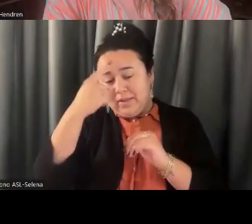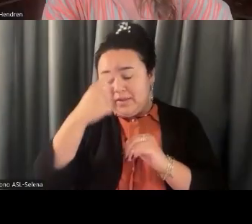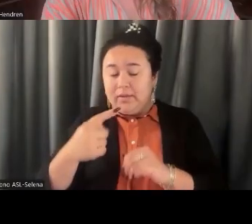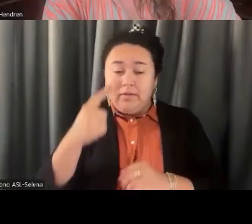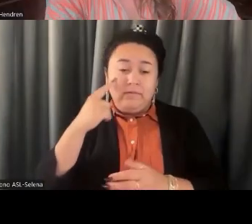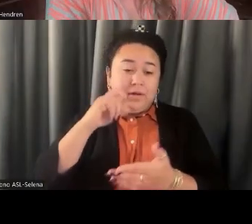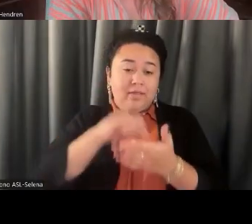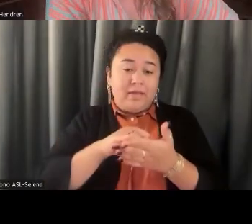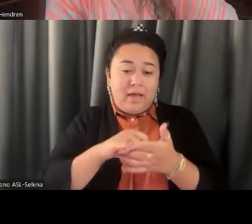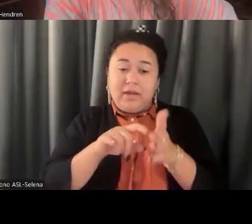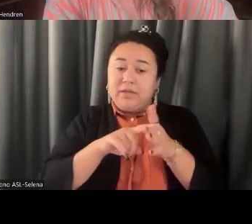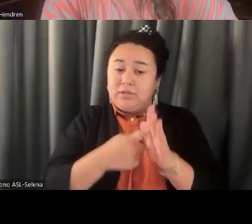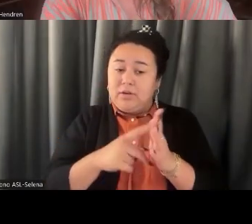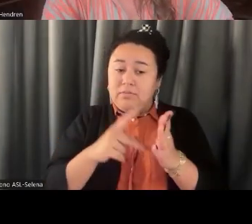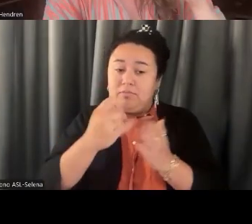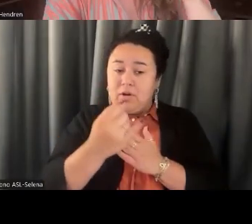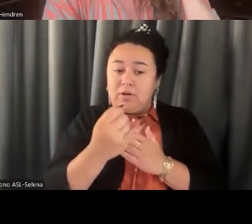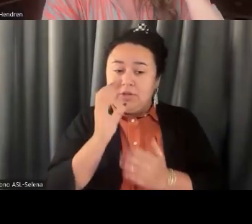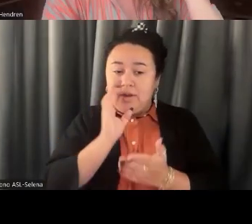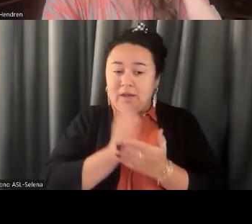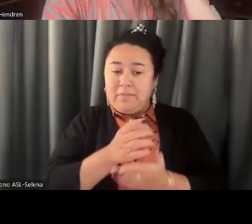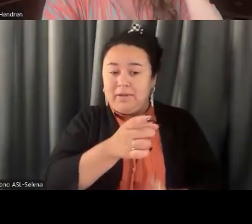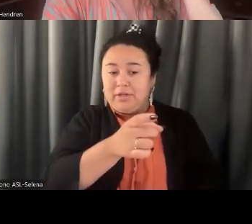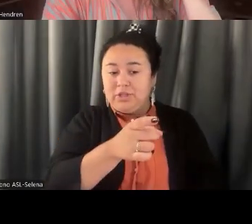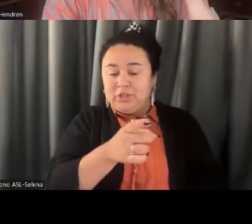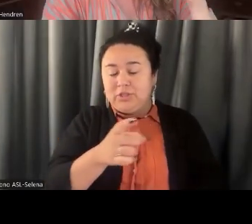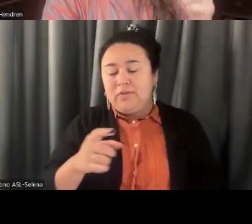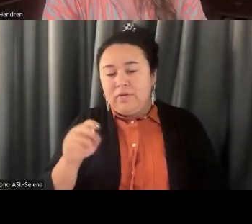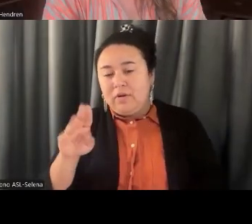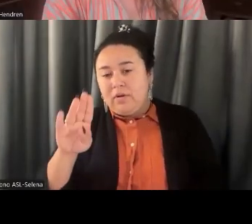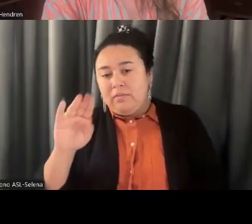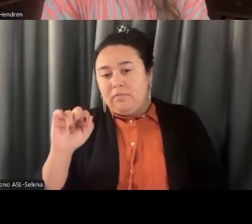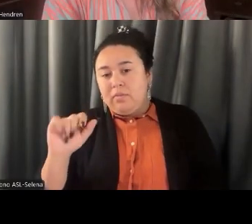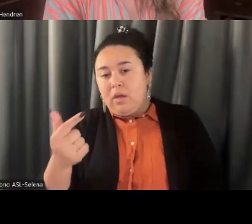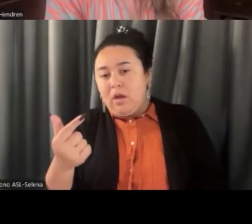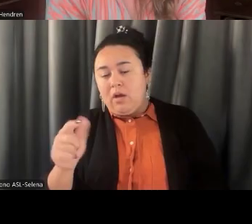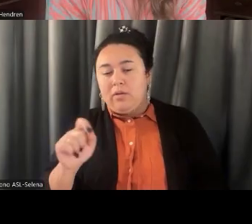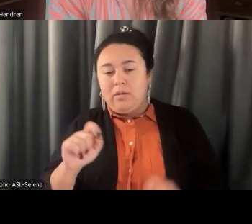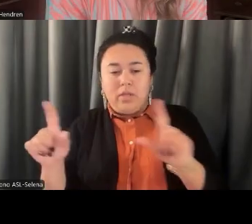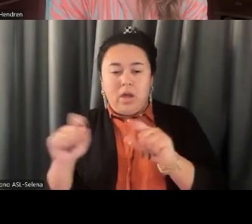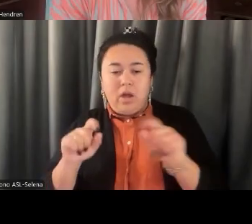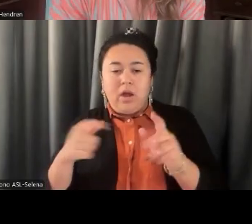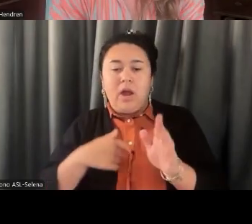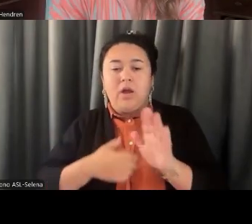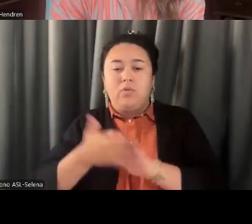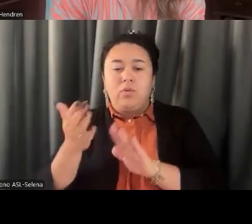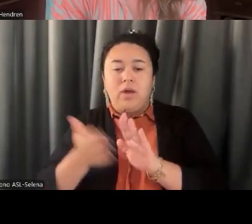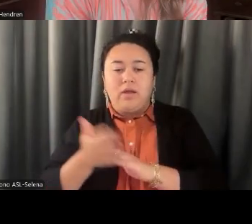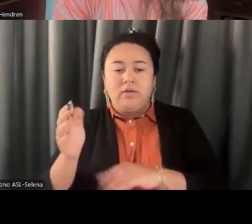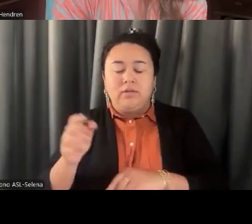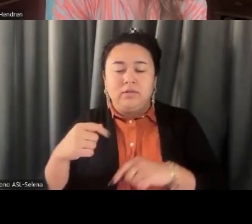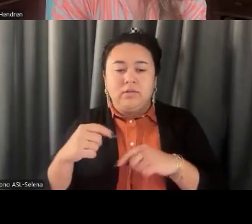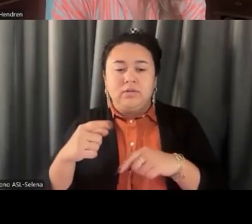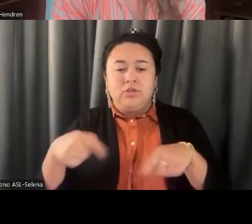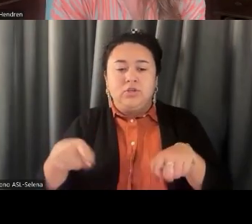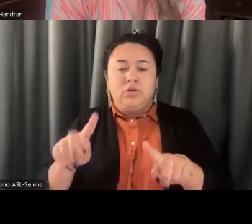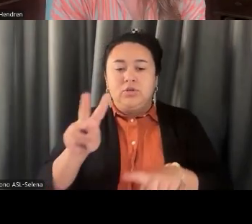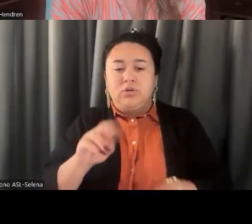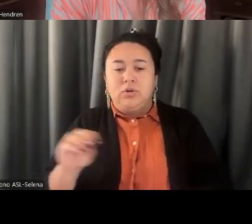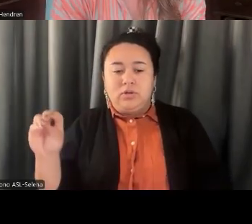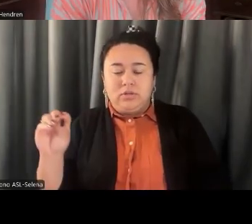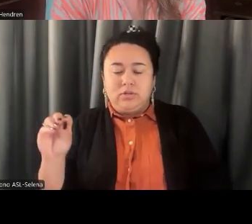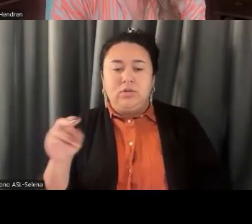project, and I've got an image here of a blog that I ran for a long time in the 2000s called Abler. And I just you see in